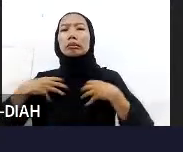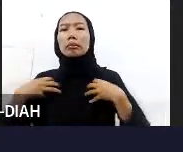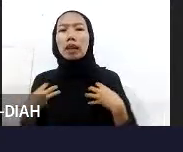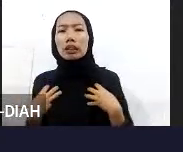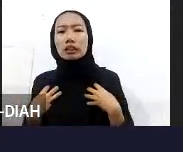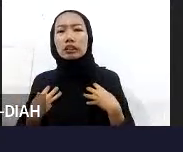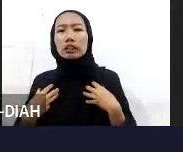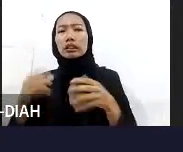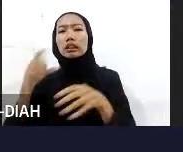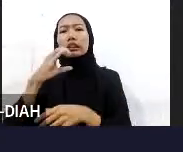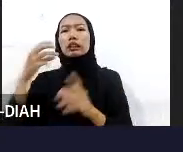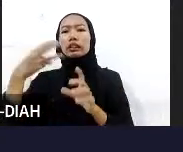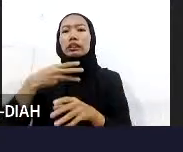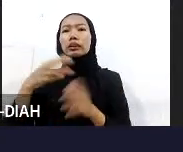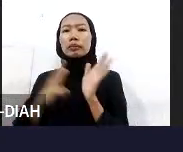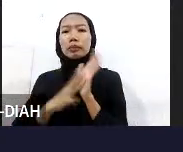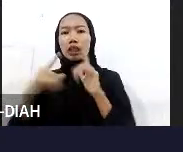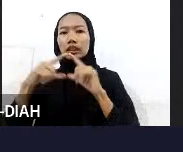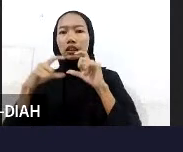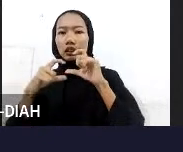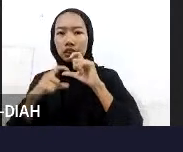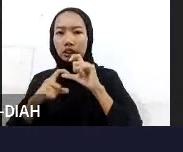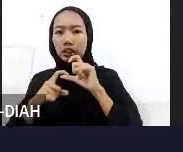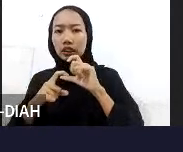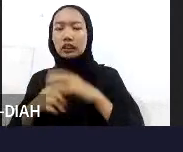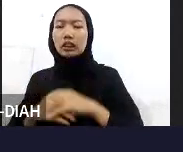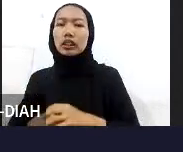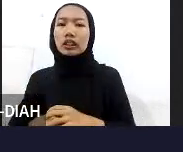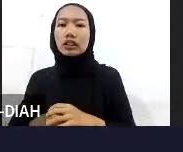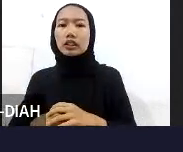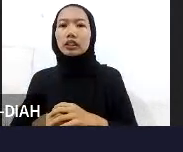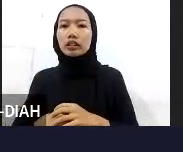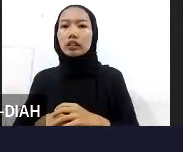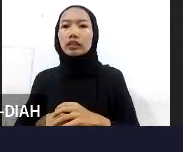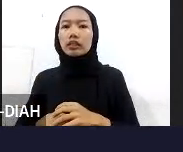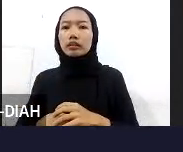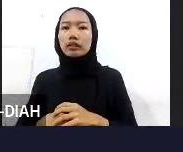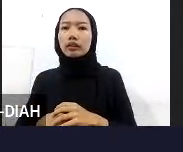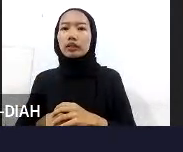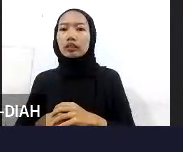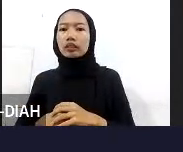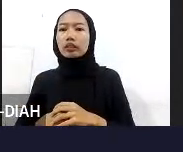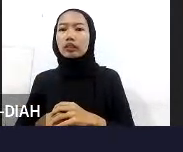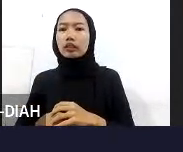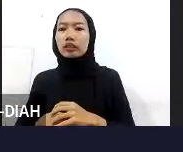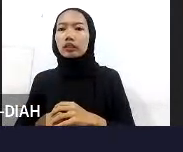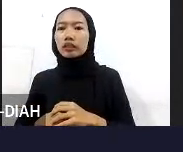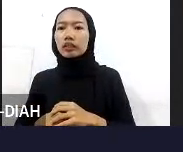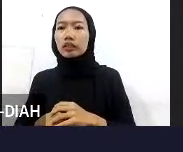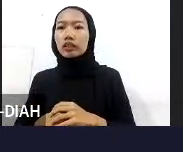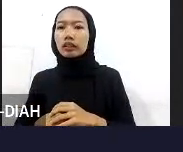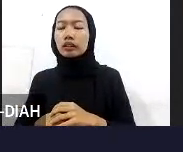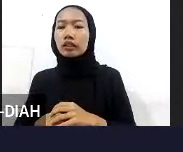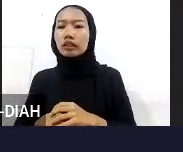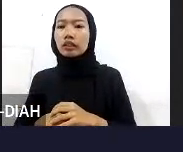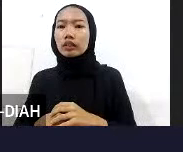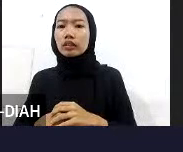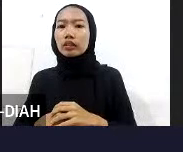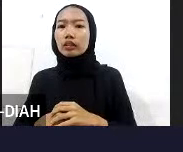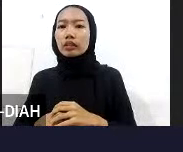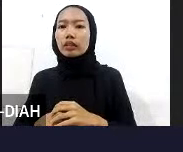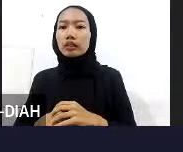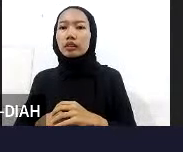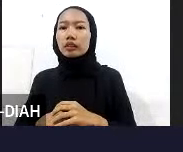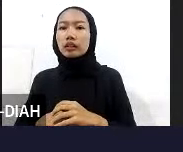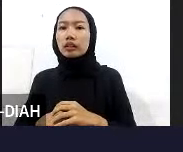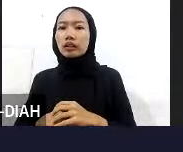the person and they ask them, what can they do for me? But I was the